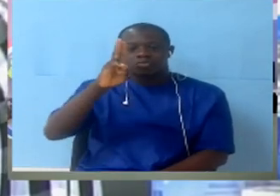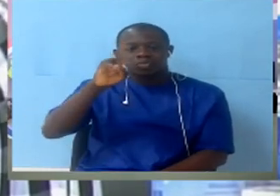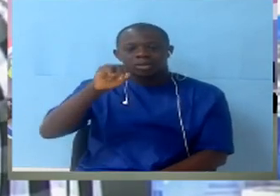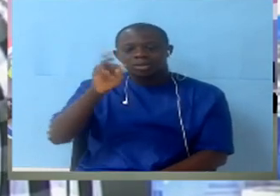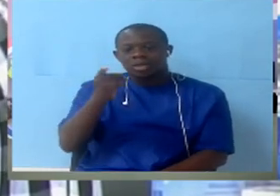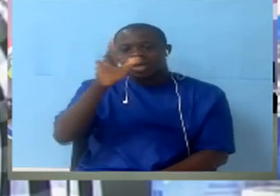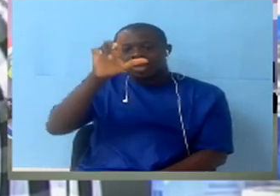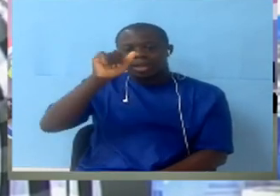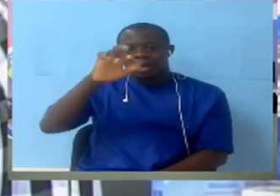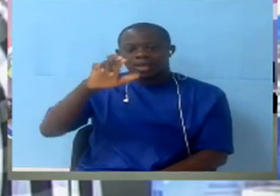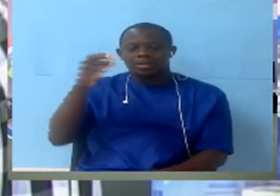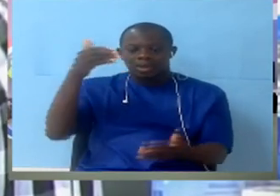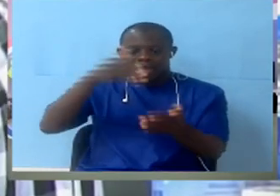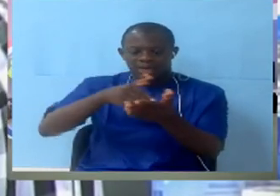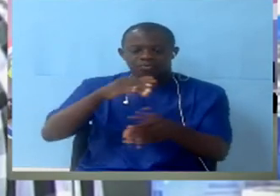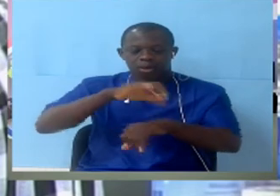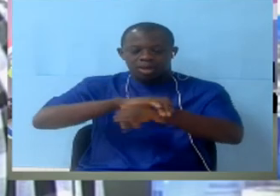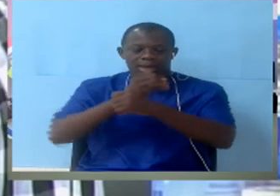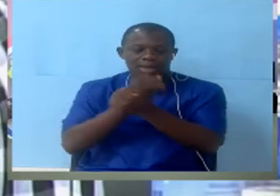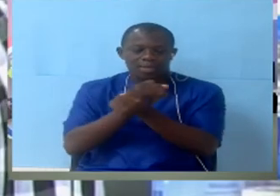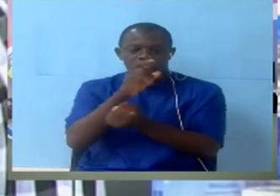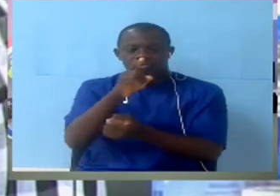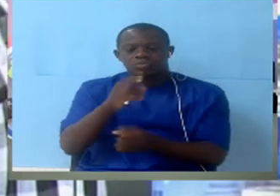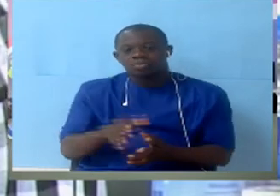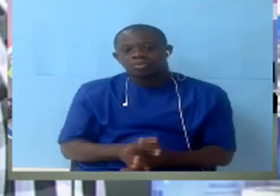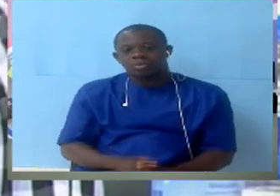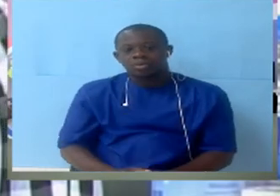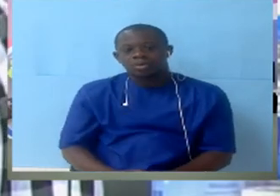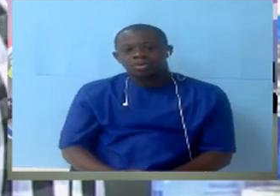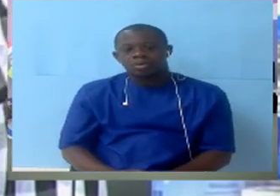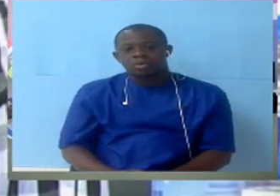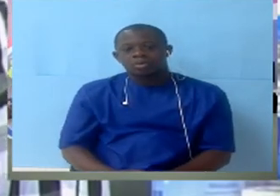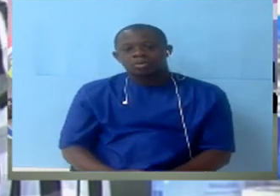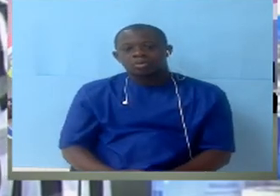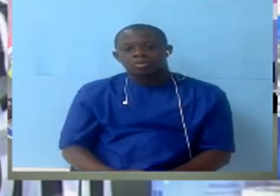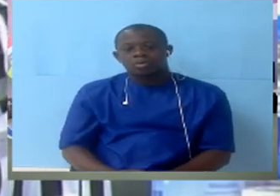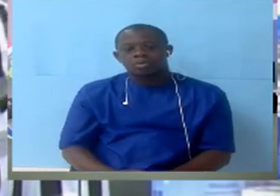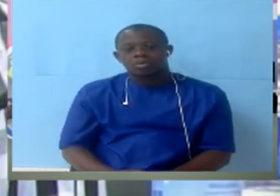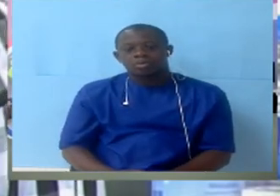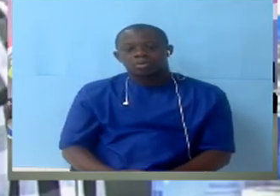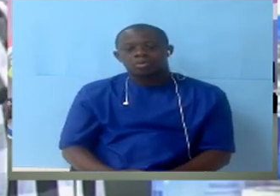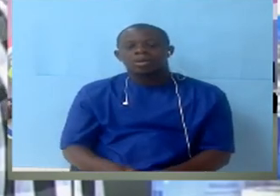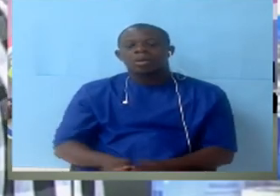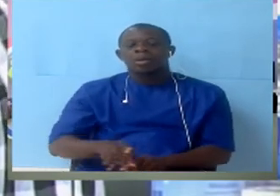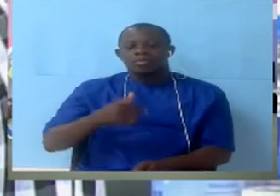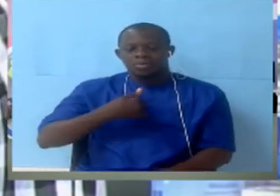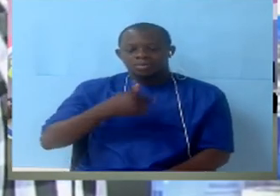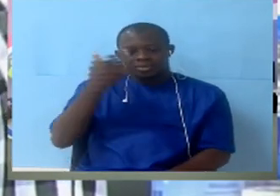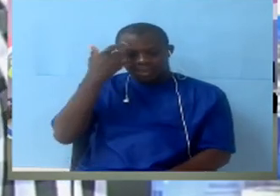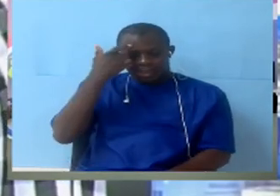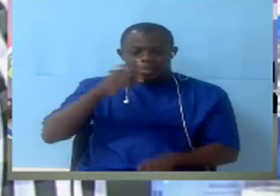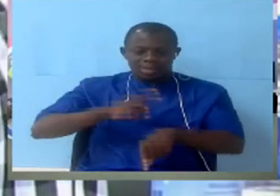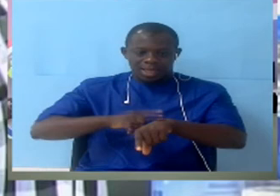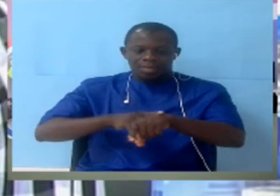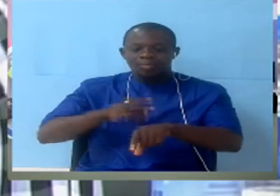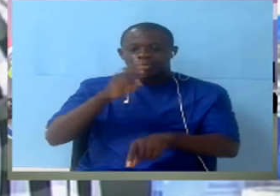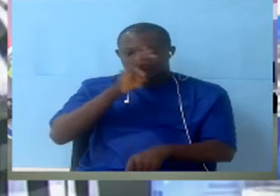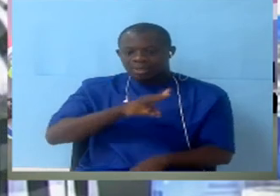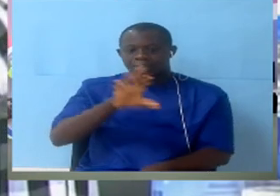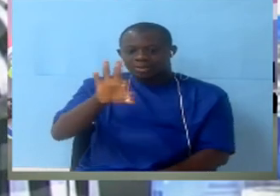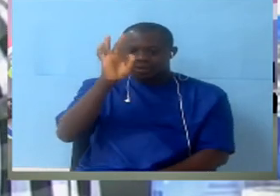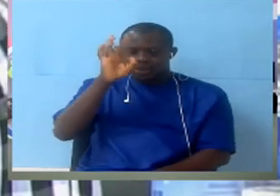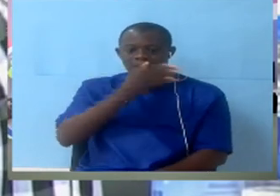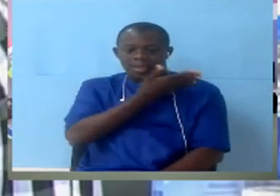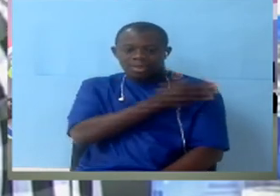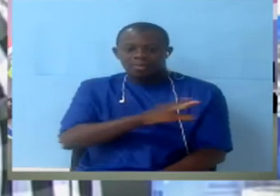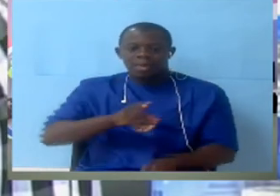arrest you. So what time want to find decide to kabo kampo to krasi Brikama Jamisa? That's the time when I decided to leave the